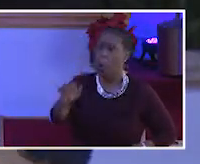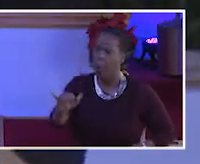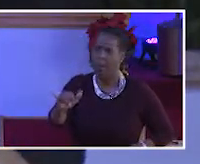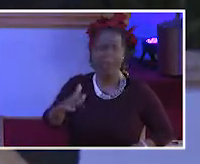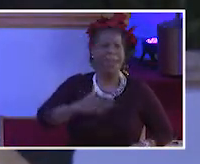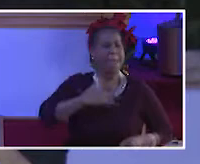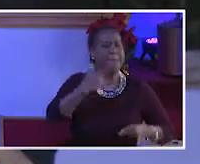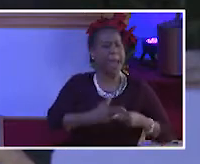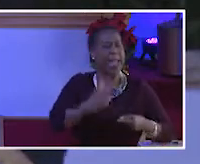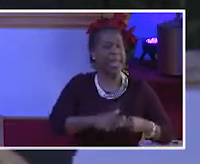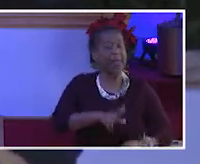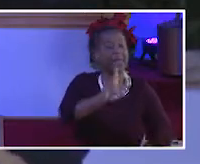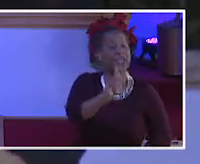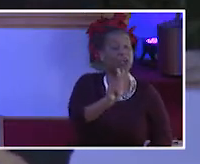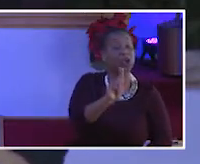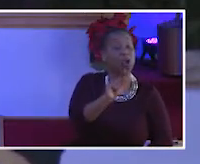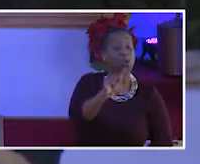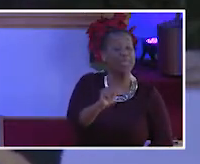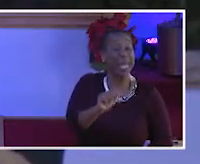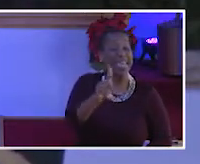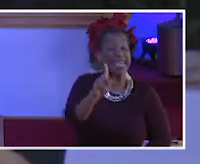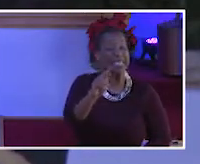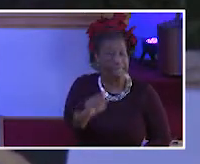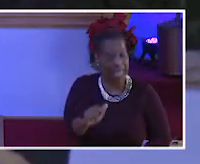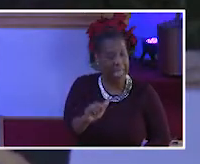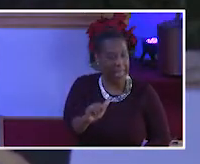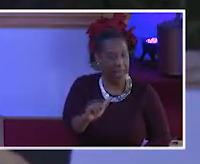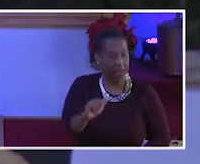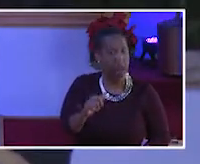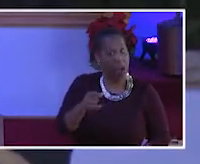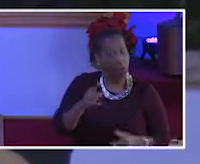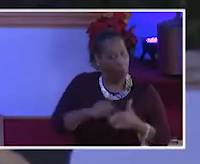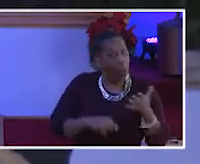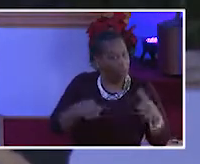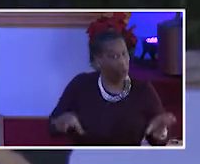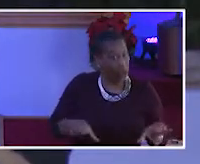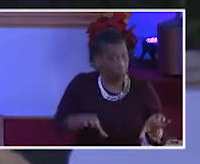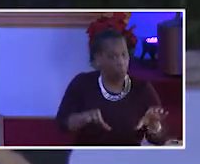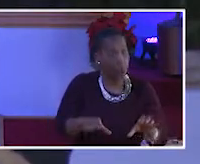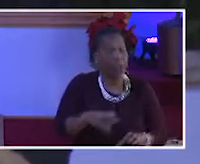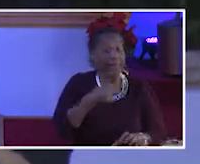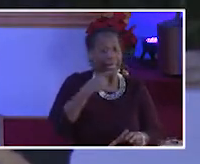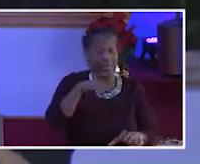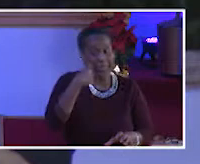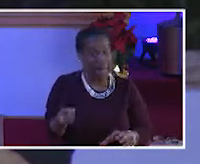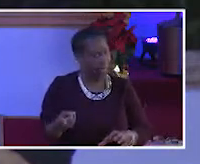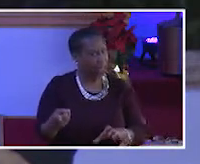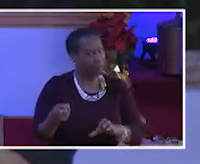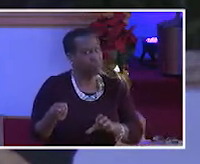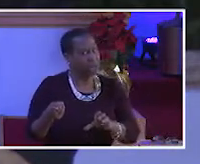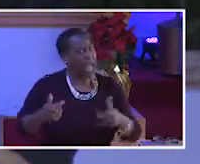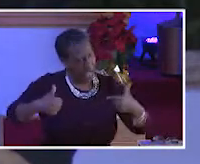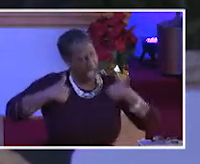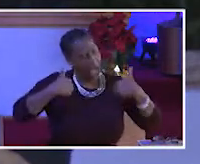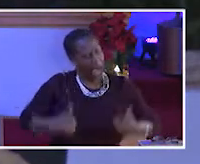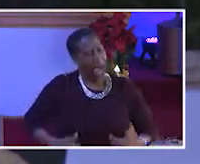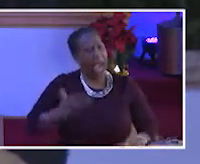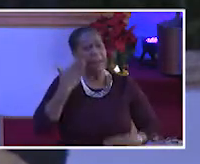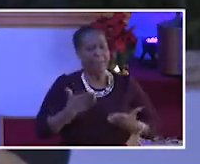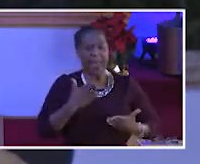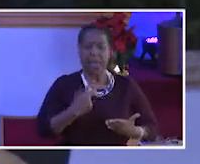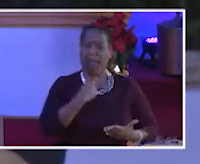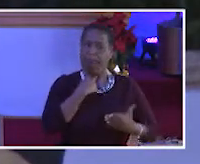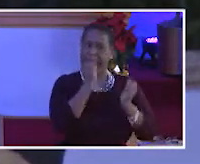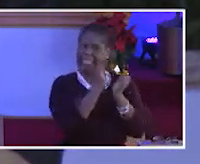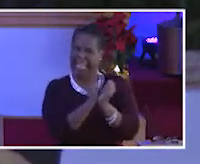Kunta Kinte. You see, beloved, what he was really doing and really saying to his enslavers, I may be